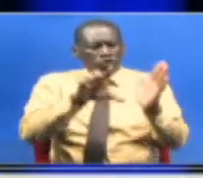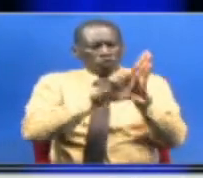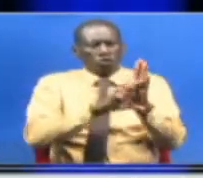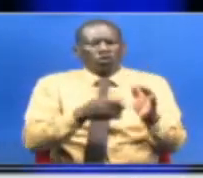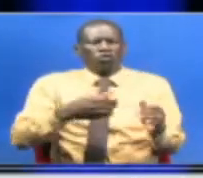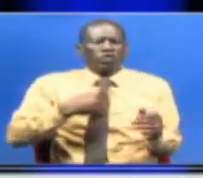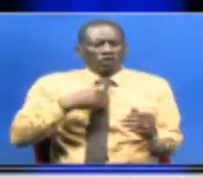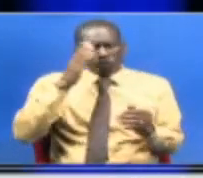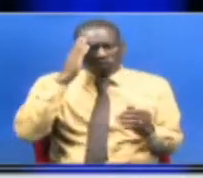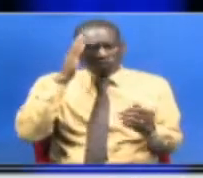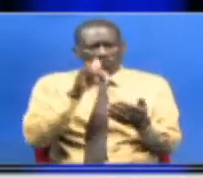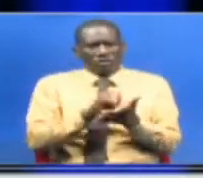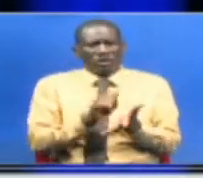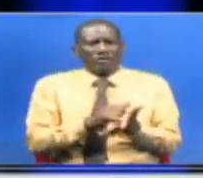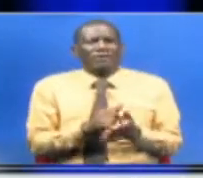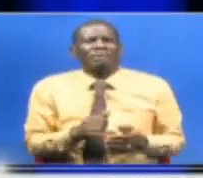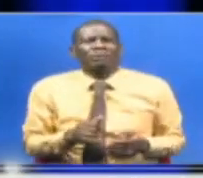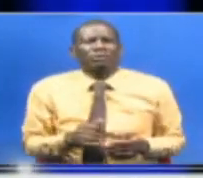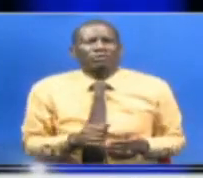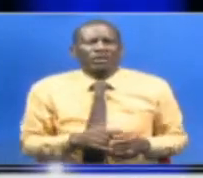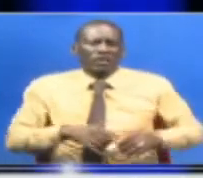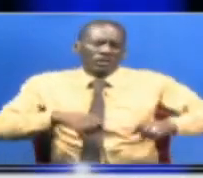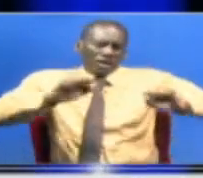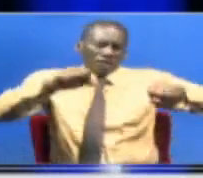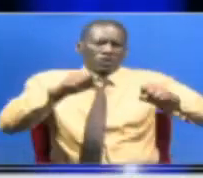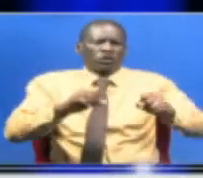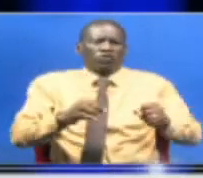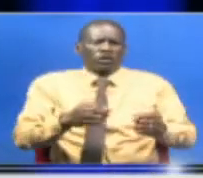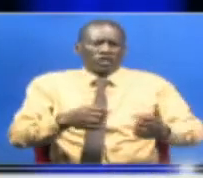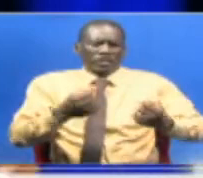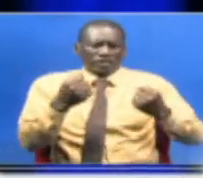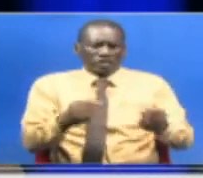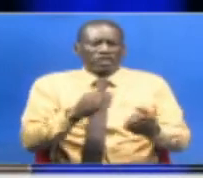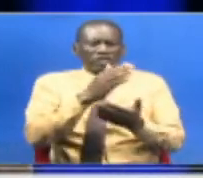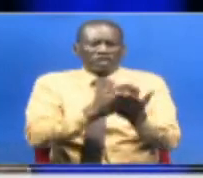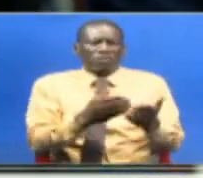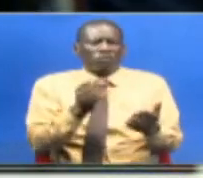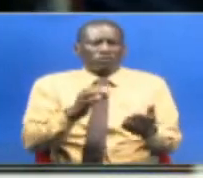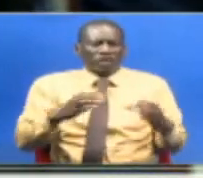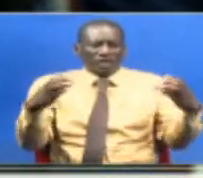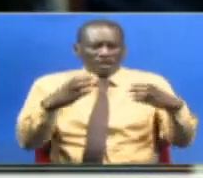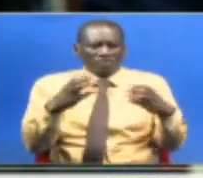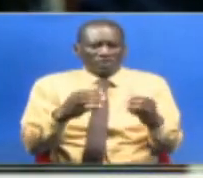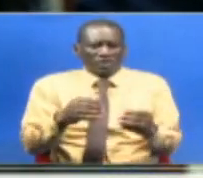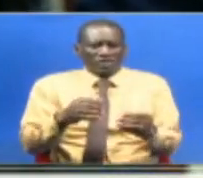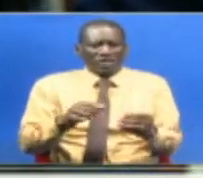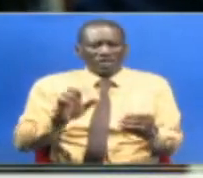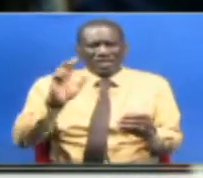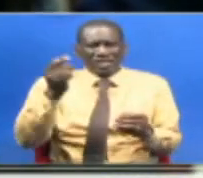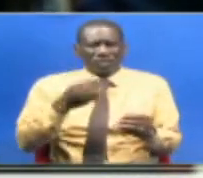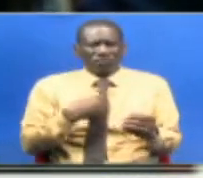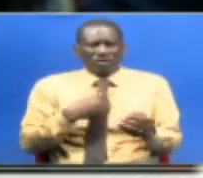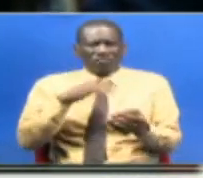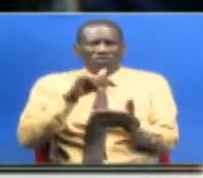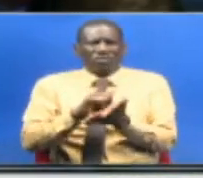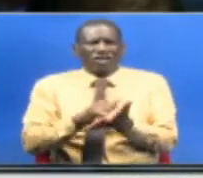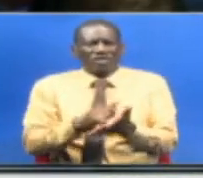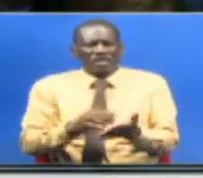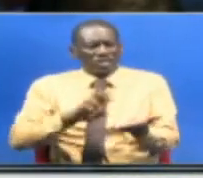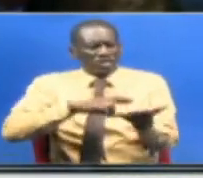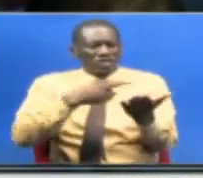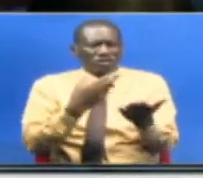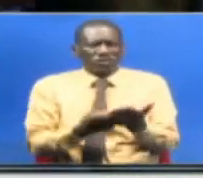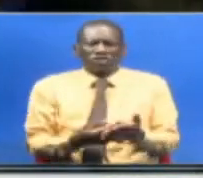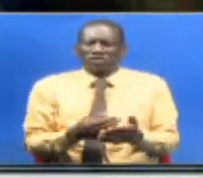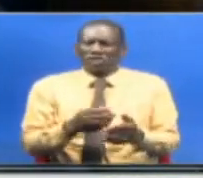realize that the ability or capability of some of the companies locally to have that kind of resources may